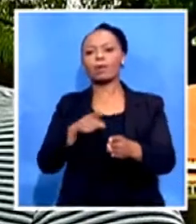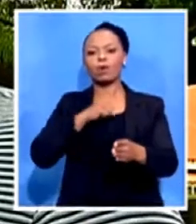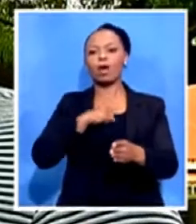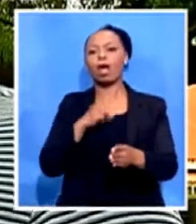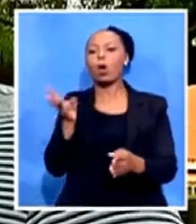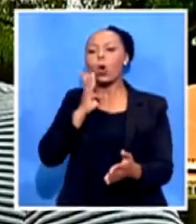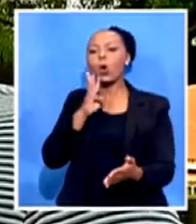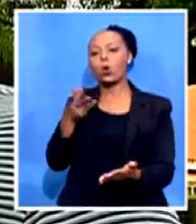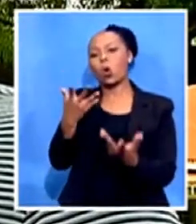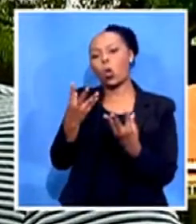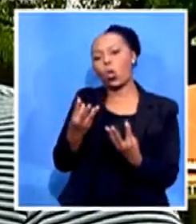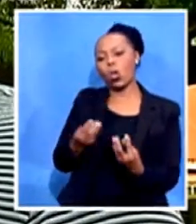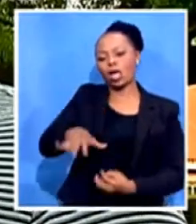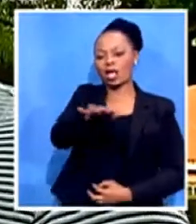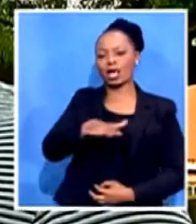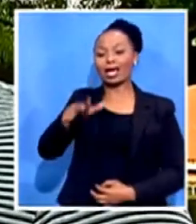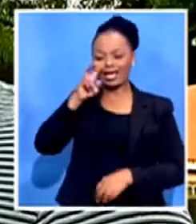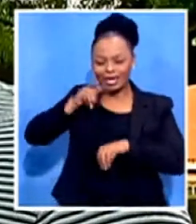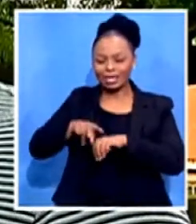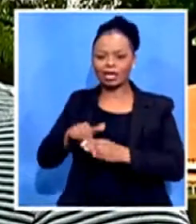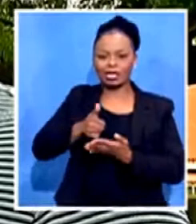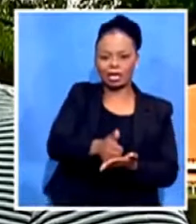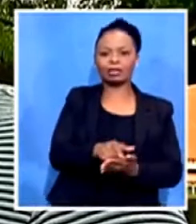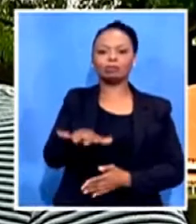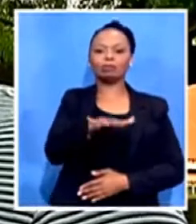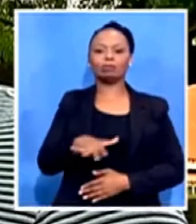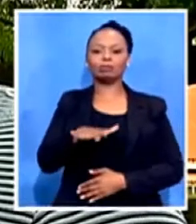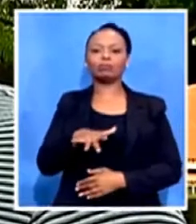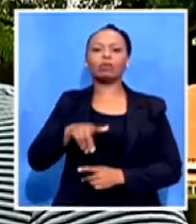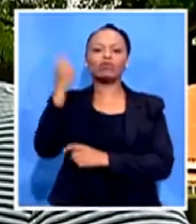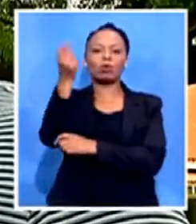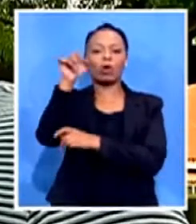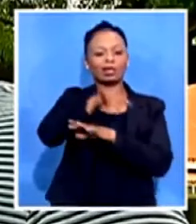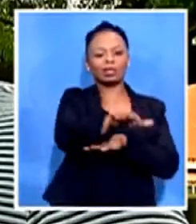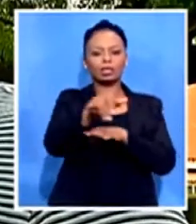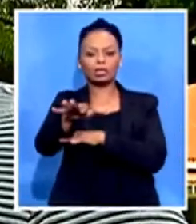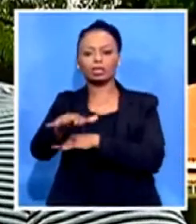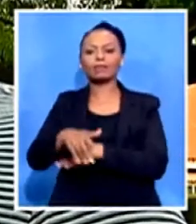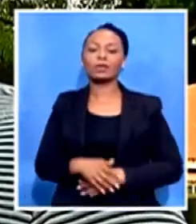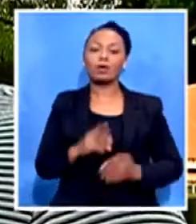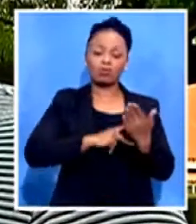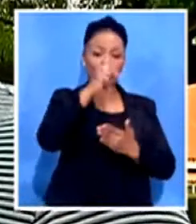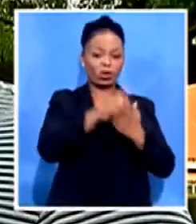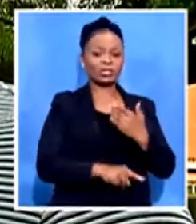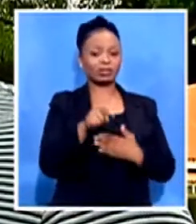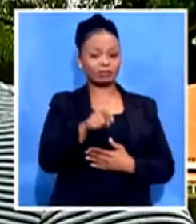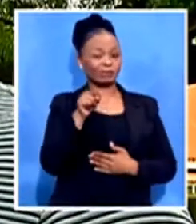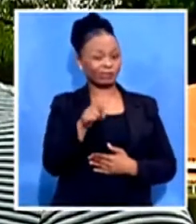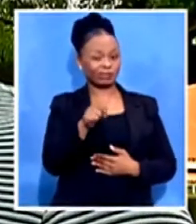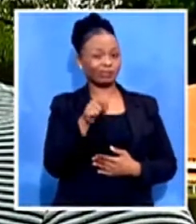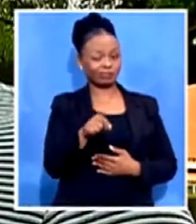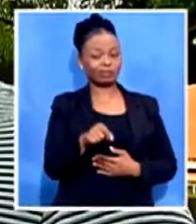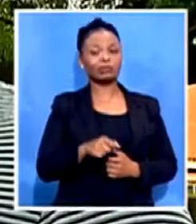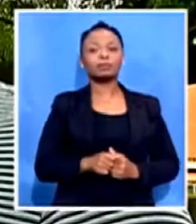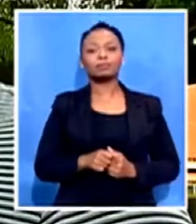to Polokwane. So that project really, I think, is probably top 3 catalytic